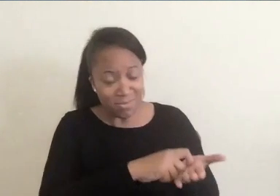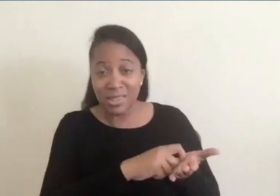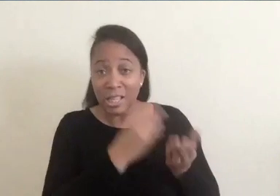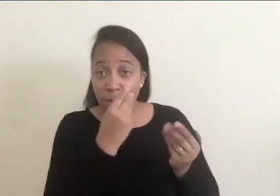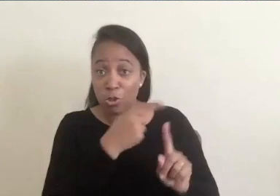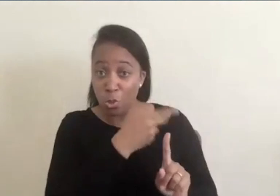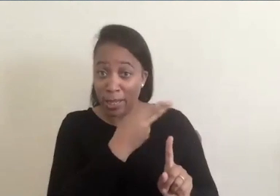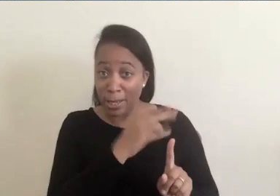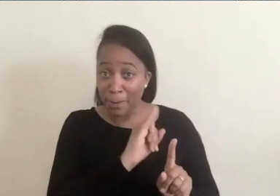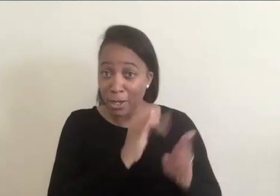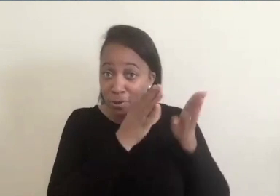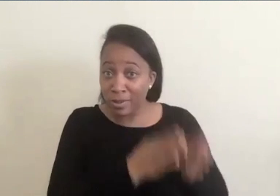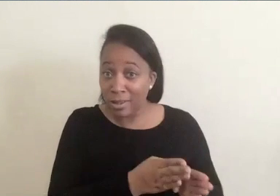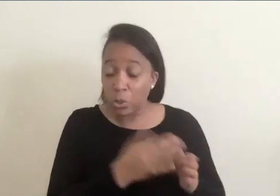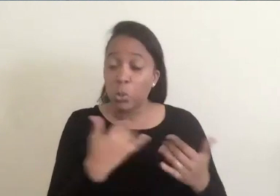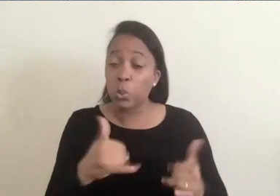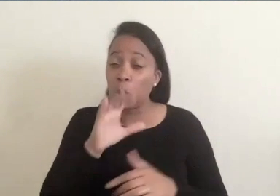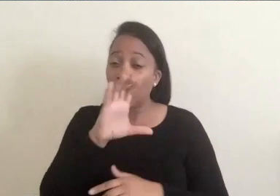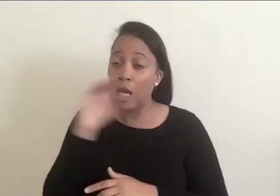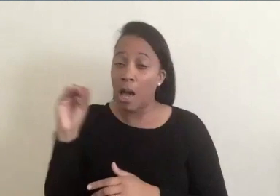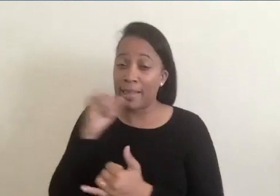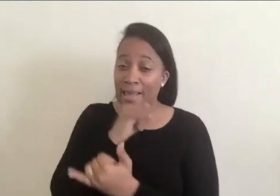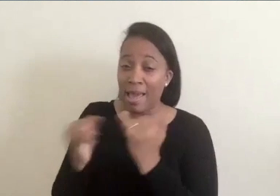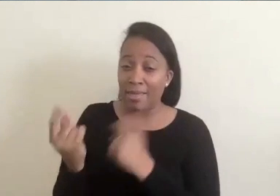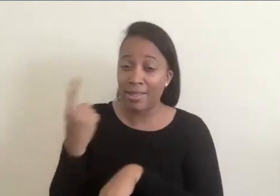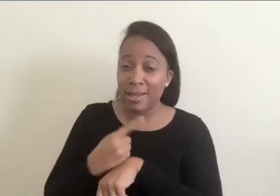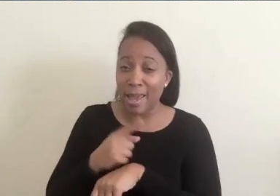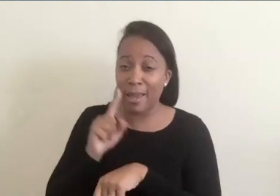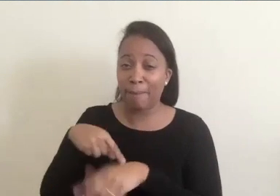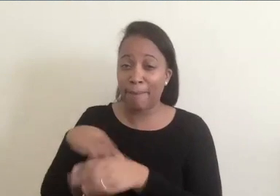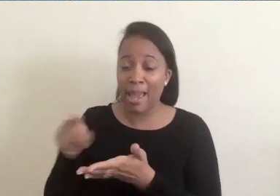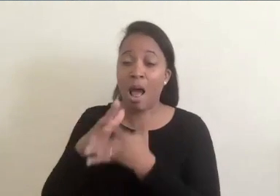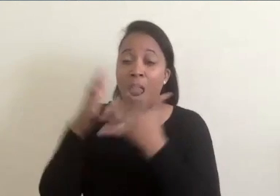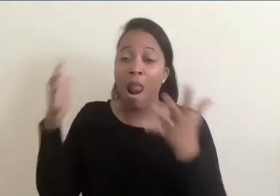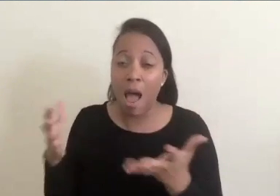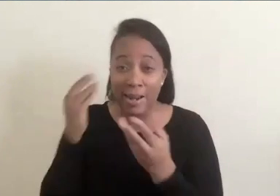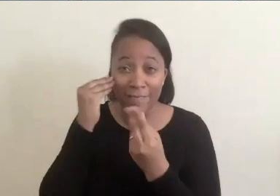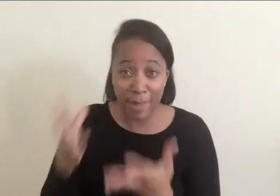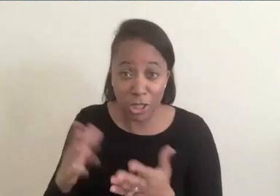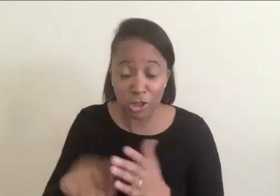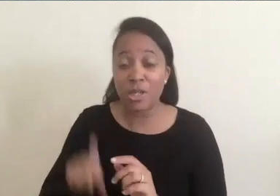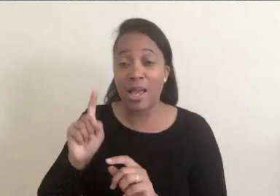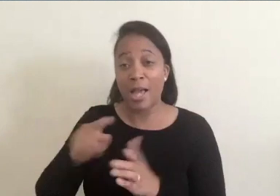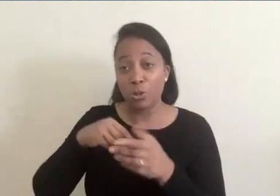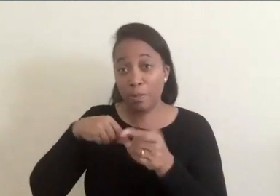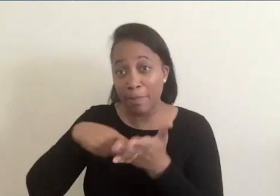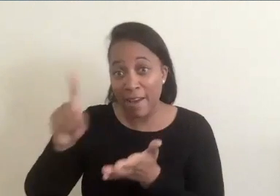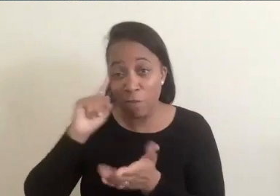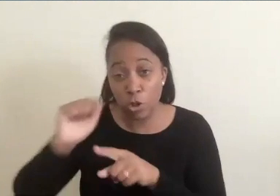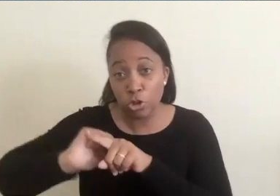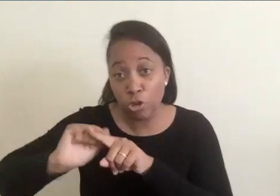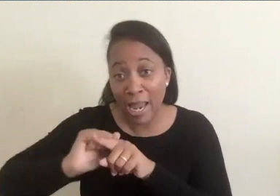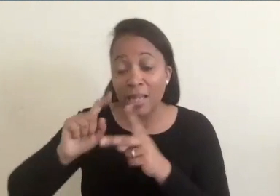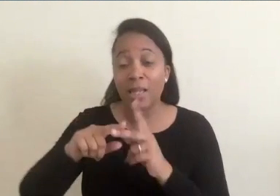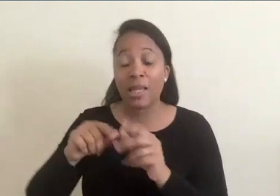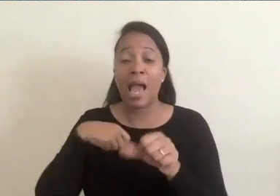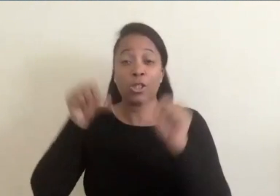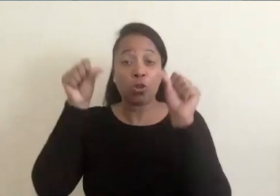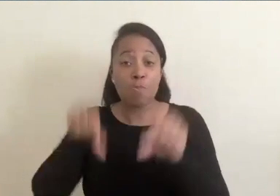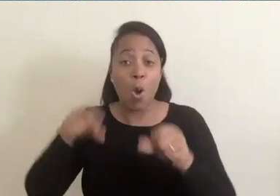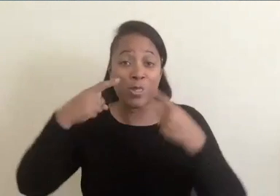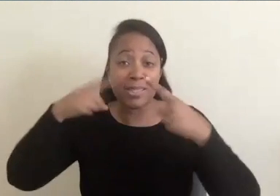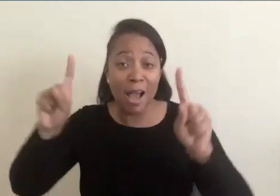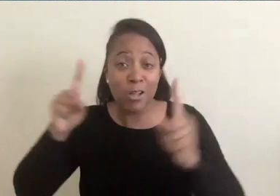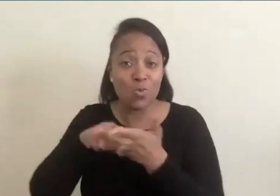impaired applicants, they ended up paying a lot of money. It became very, very public. They provided training to